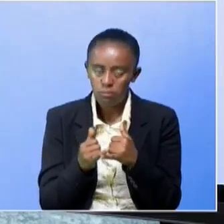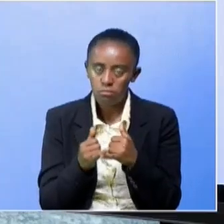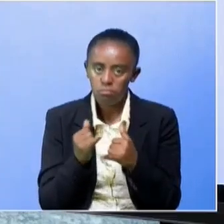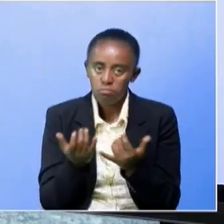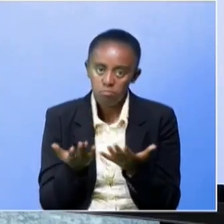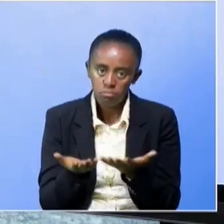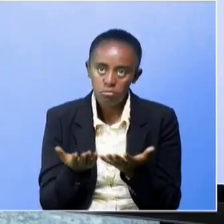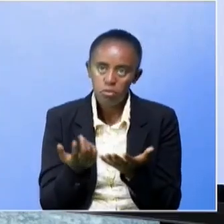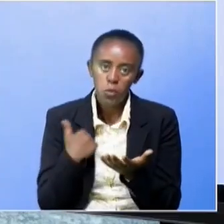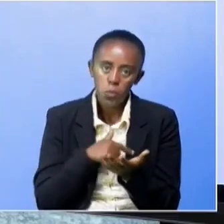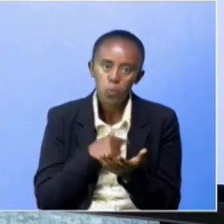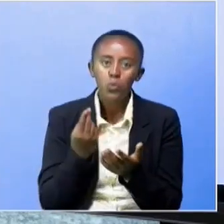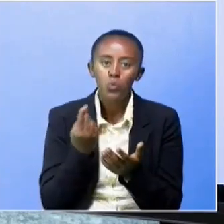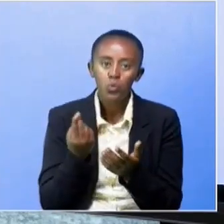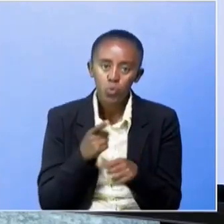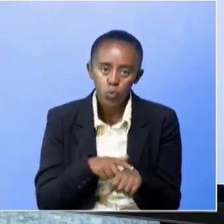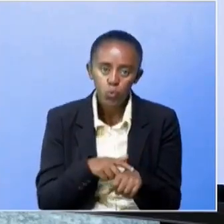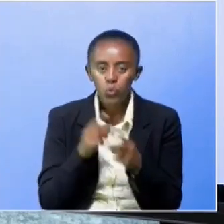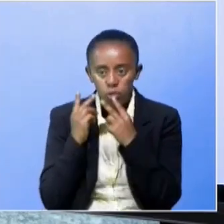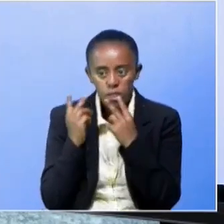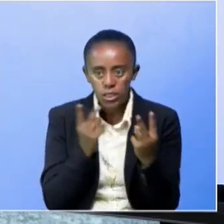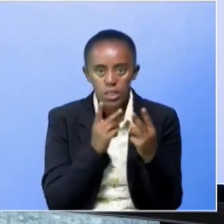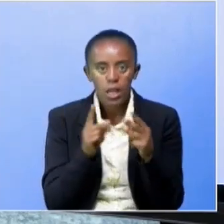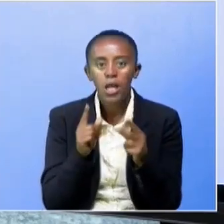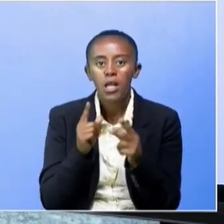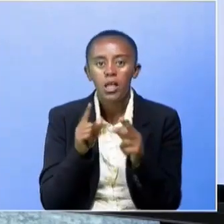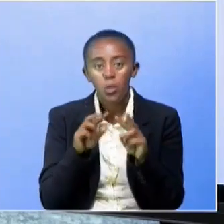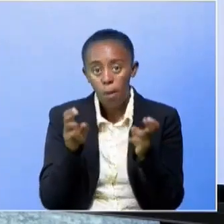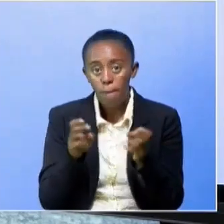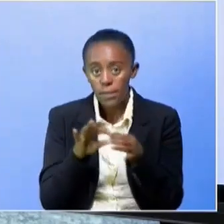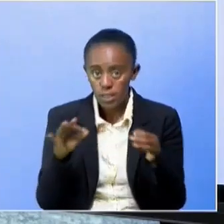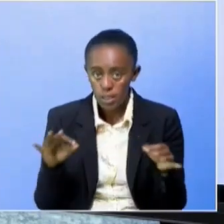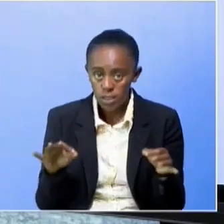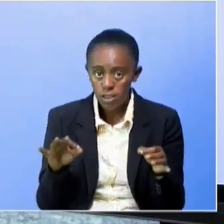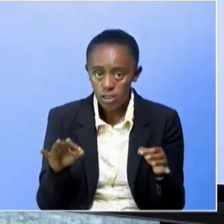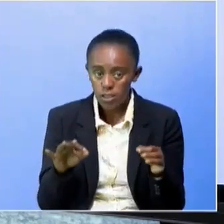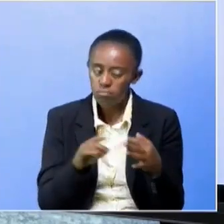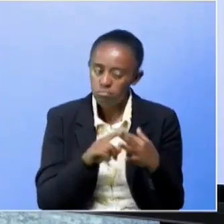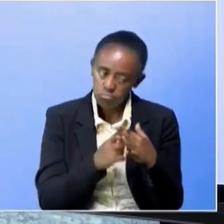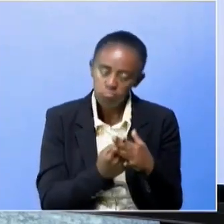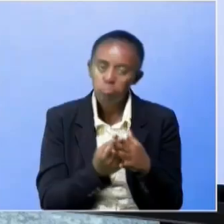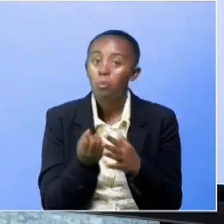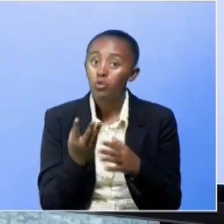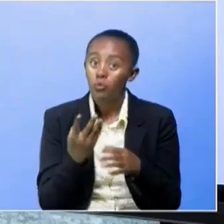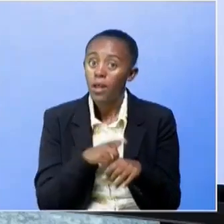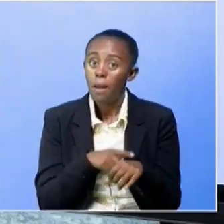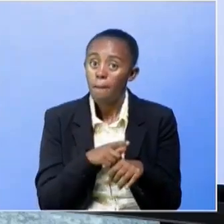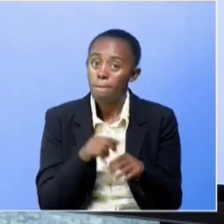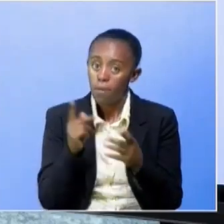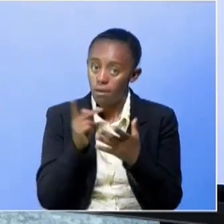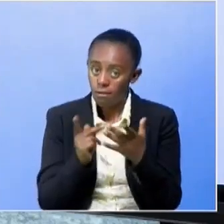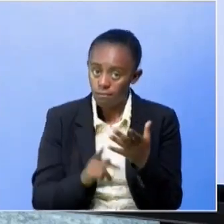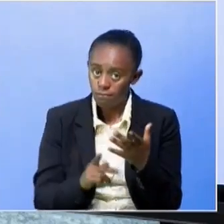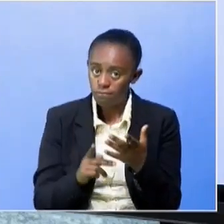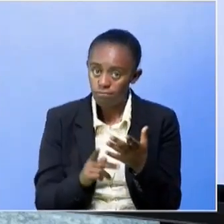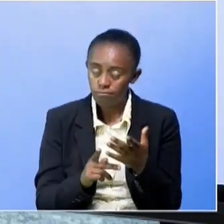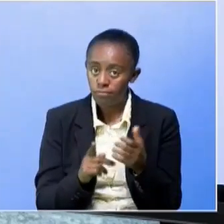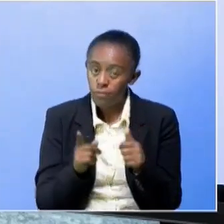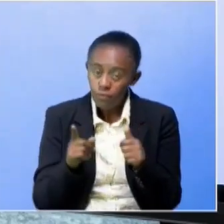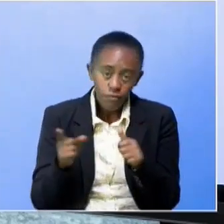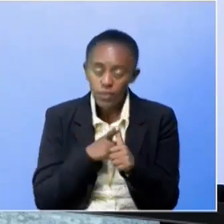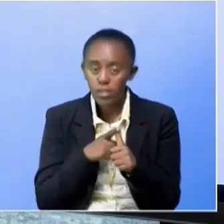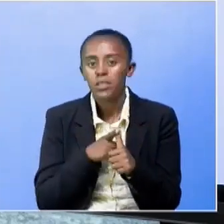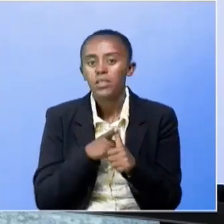end, we usually see the topic sentence at the beginning of a paragraph. So the